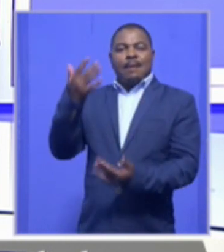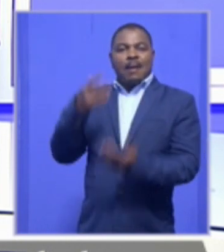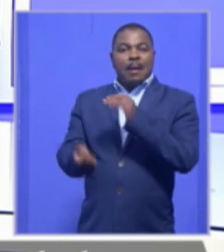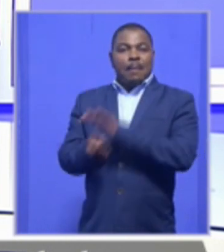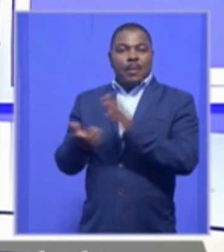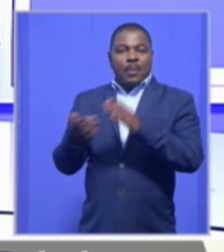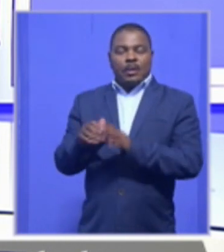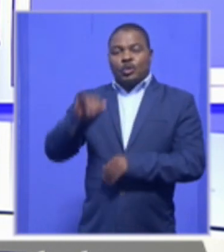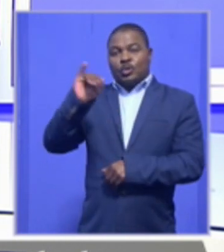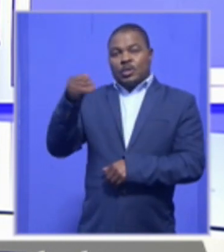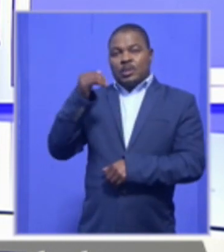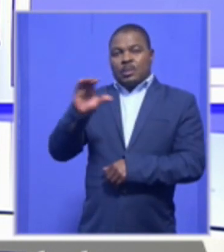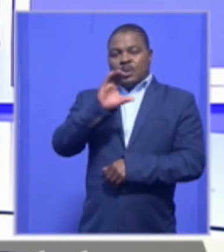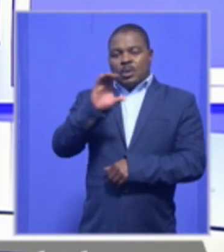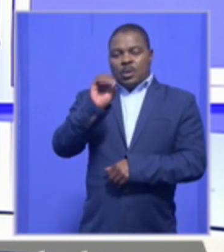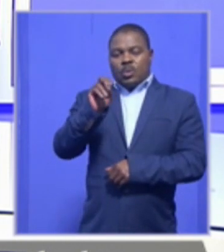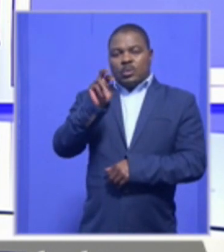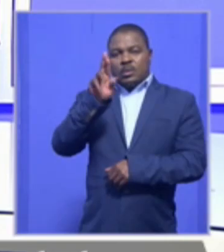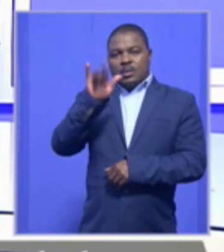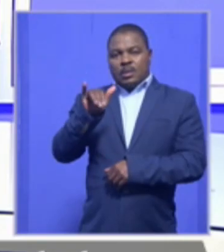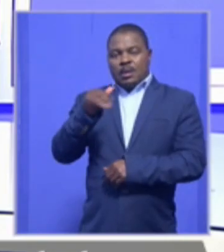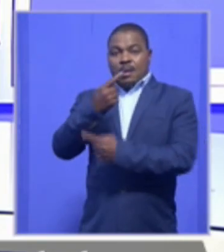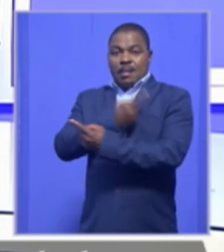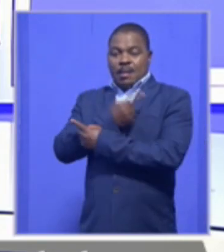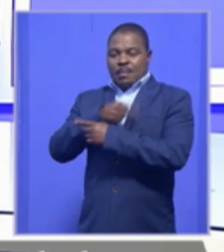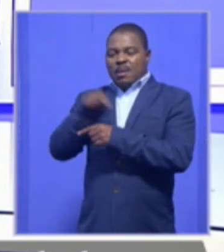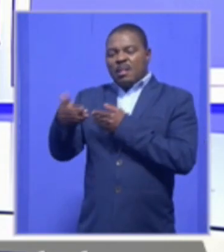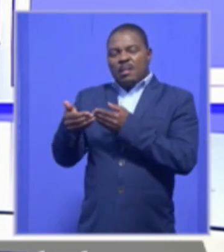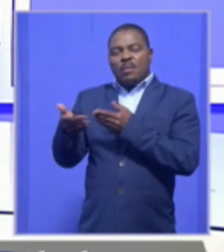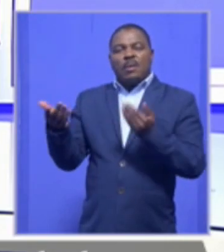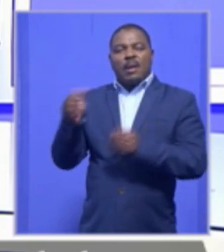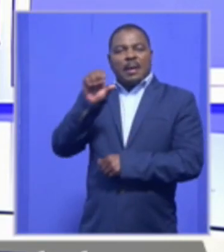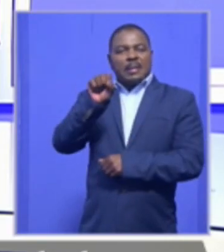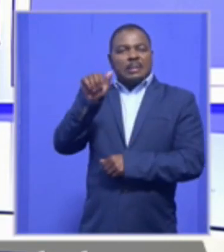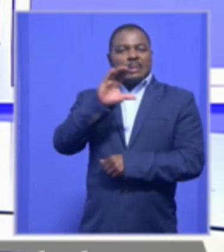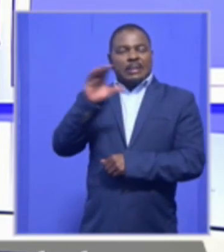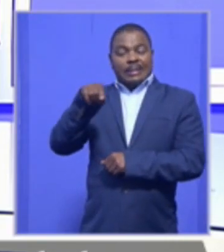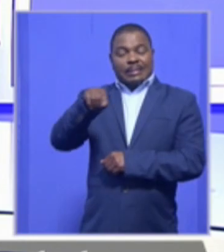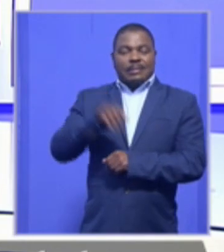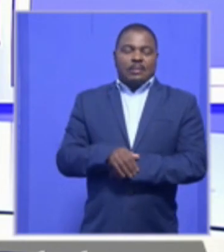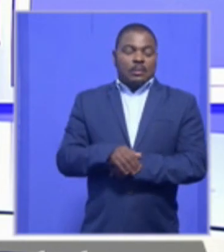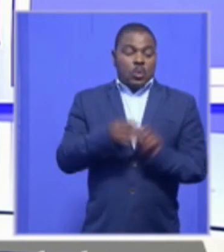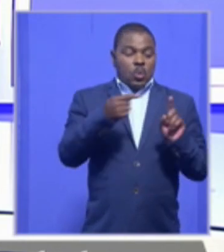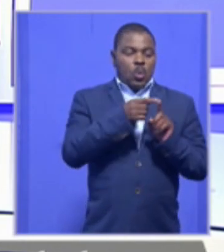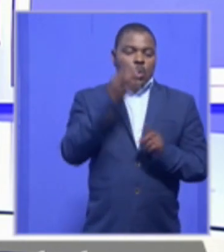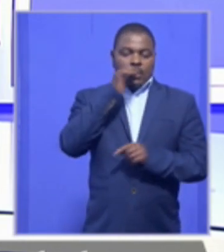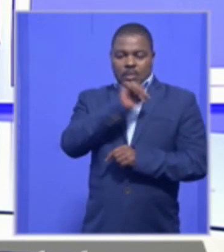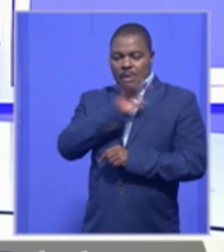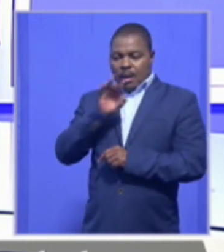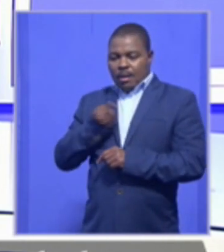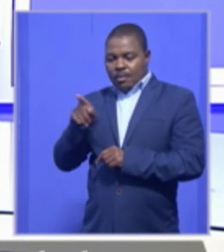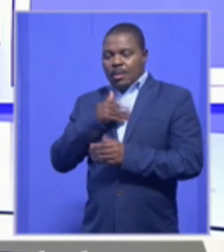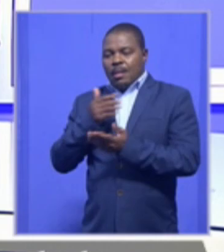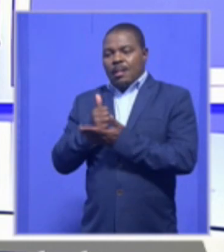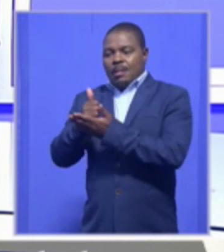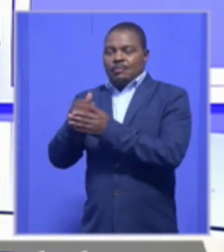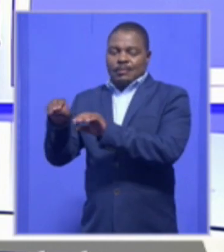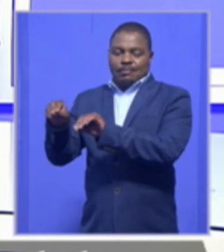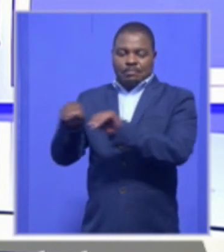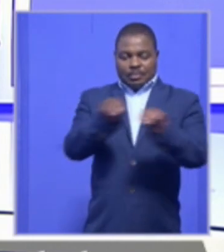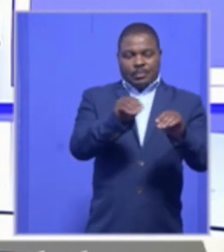Country Club ka Auckland Park kgauswi le meago ya SABC. Molaudzi o re bašomi ba fao ba phološitšwe ka lefelong leo ka